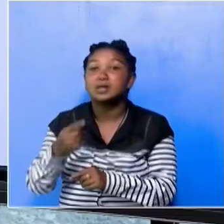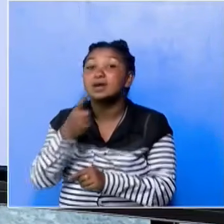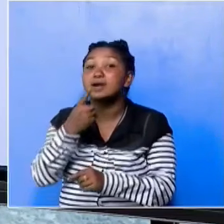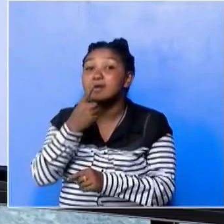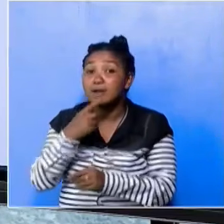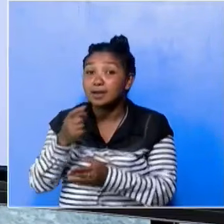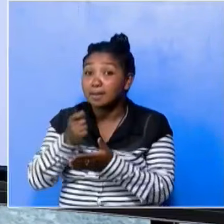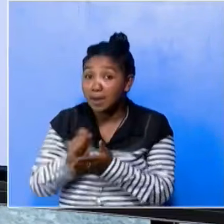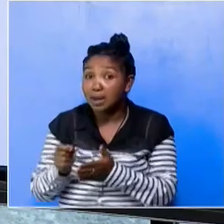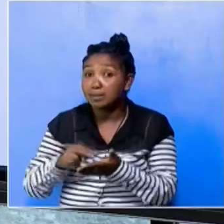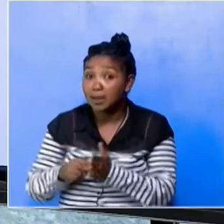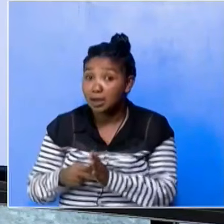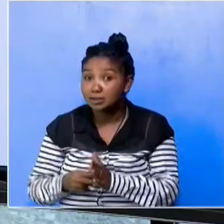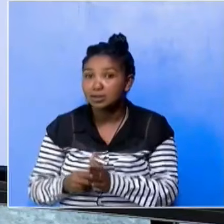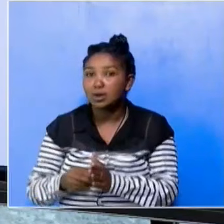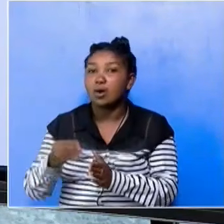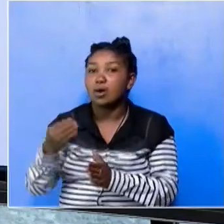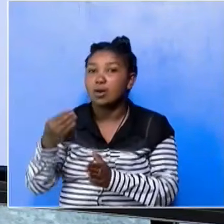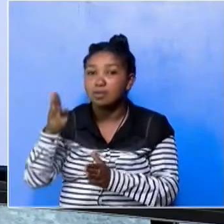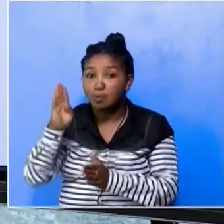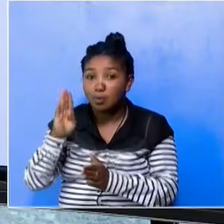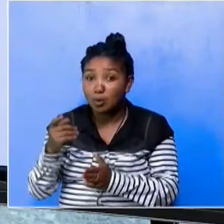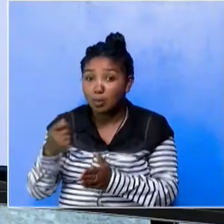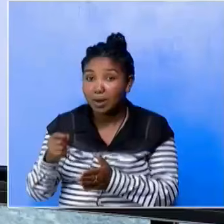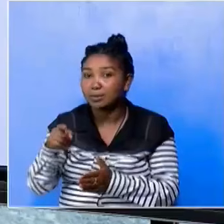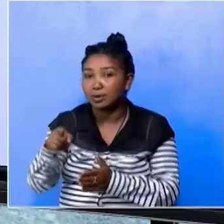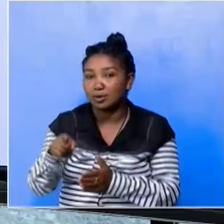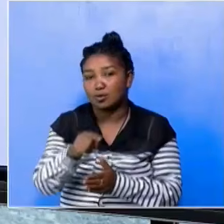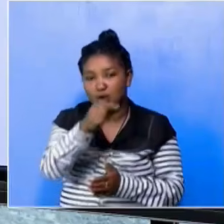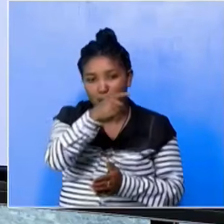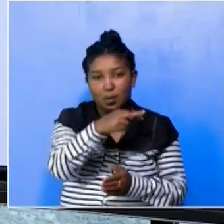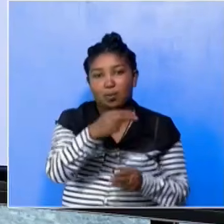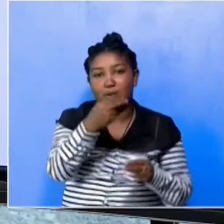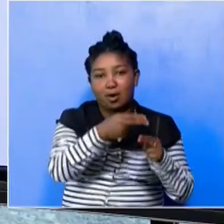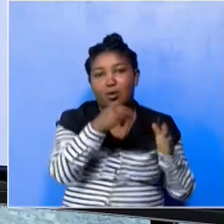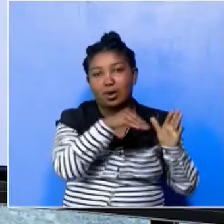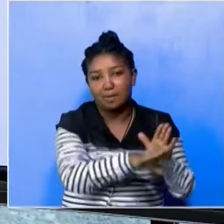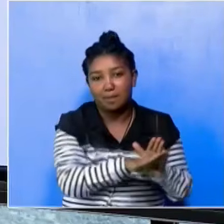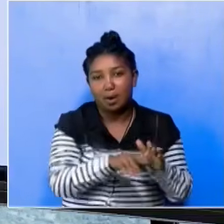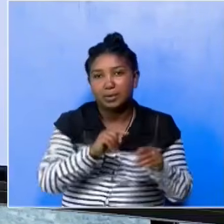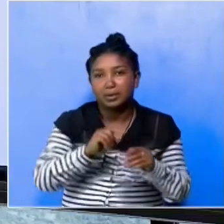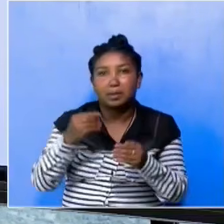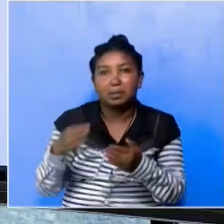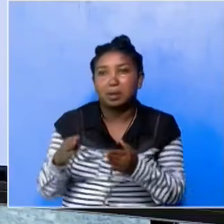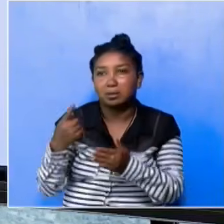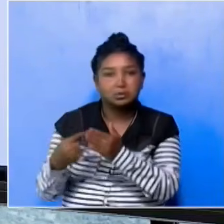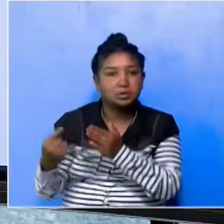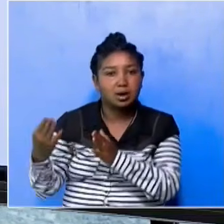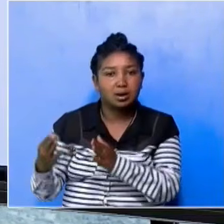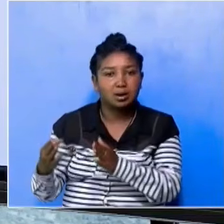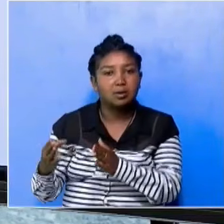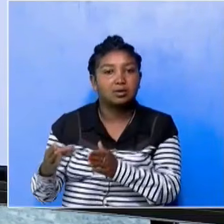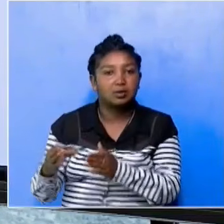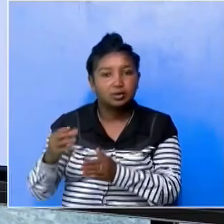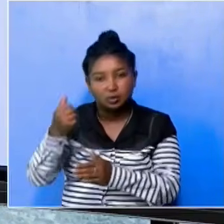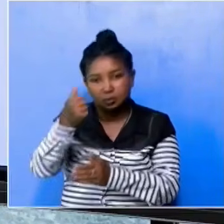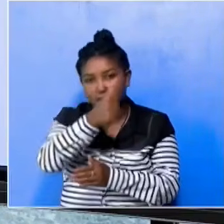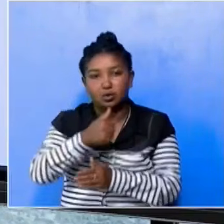pen, blue pen, it can be proper noun. What about Ethiopia